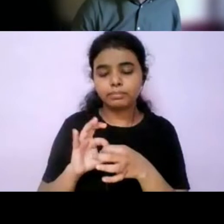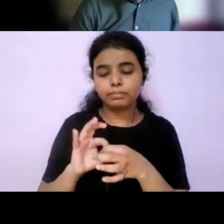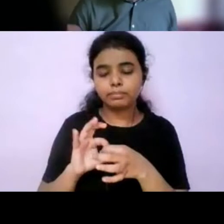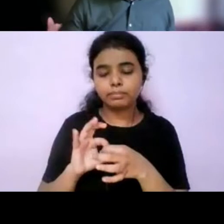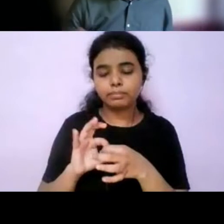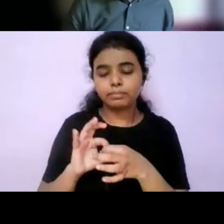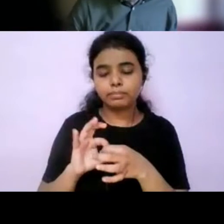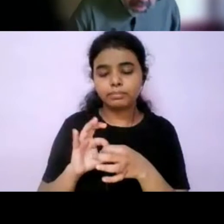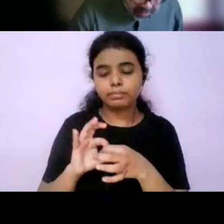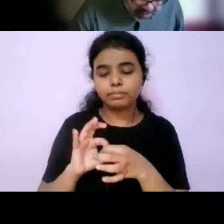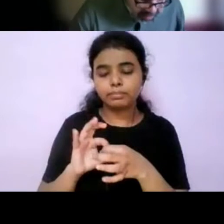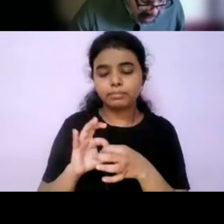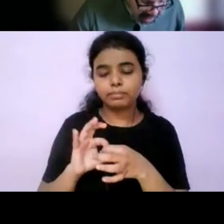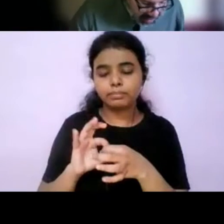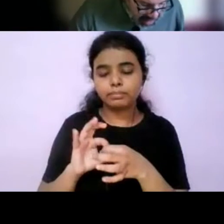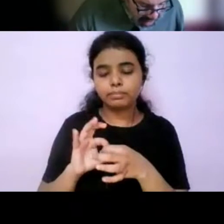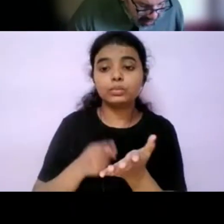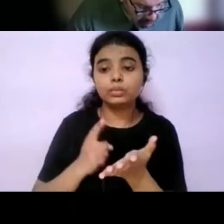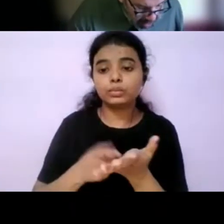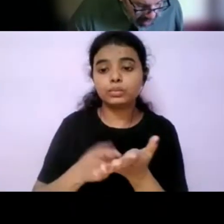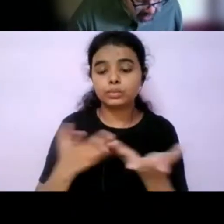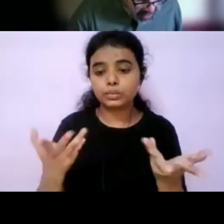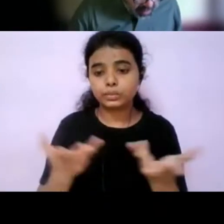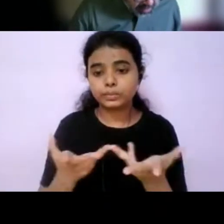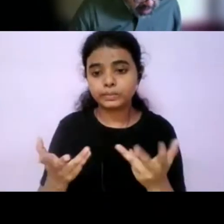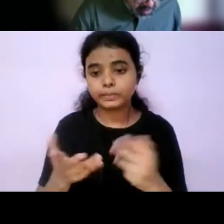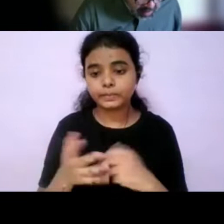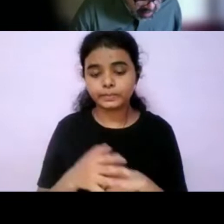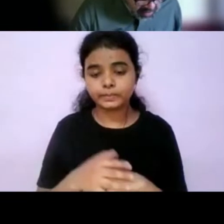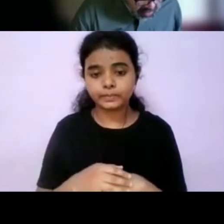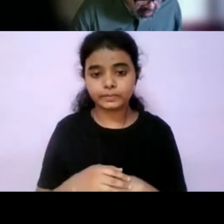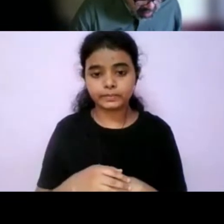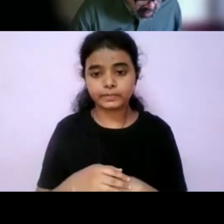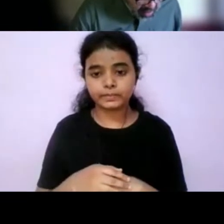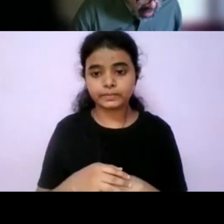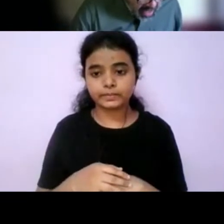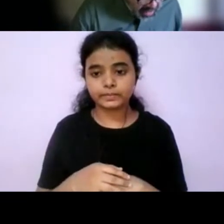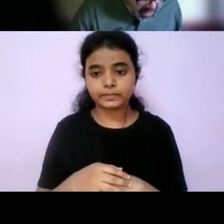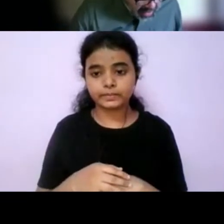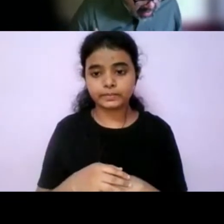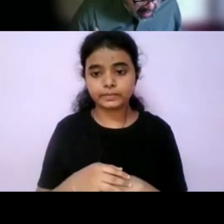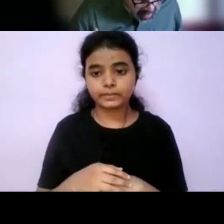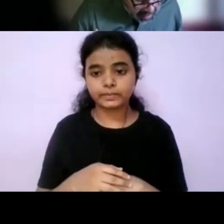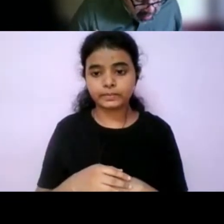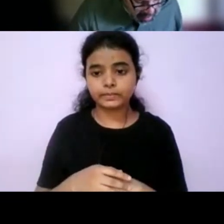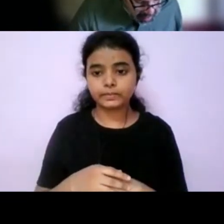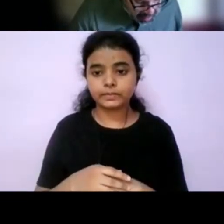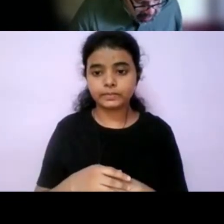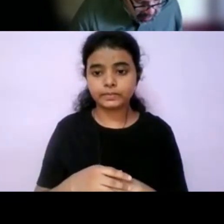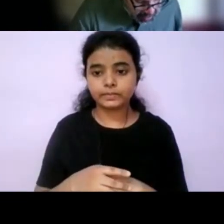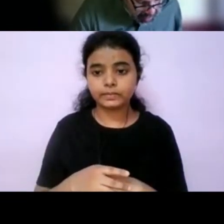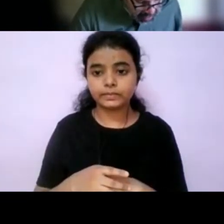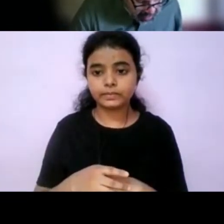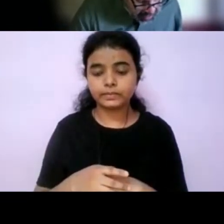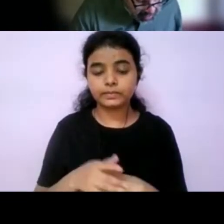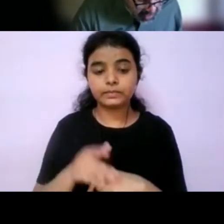a global disabled people's movement now. There was a real sense of optimism within the social model. And I think that